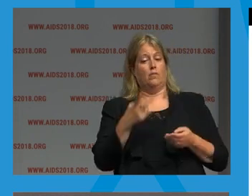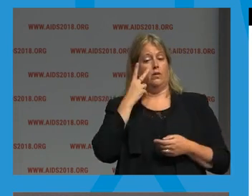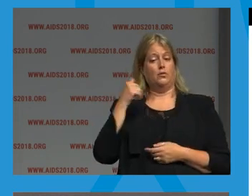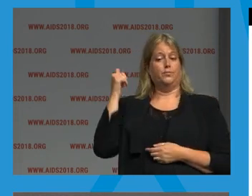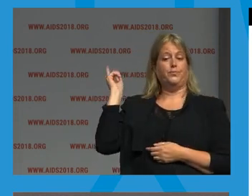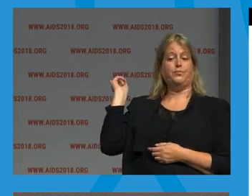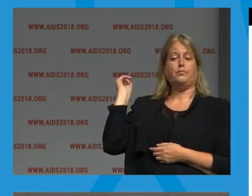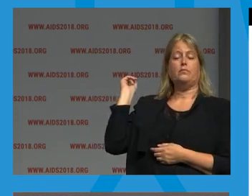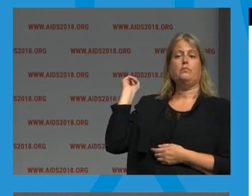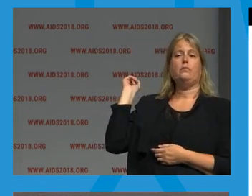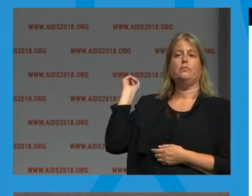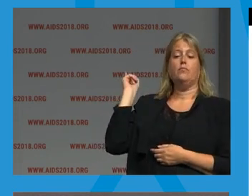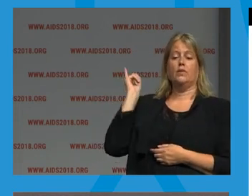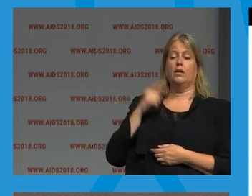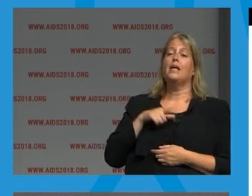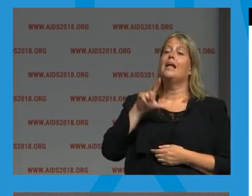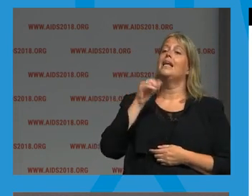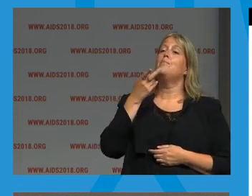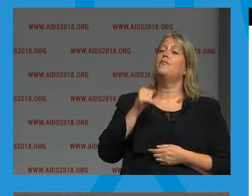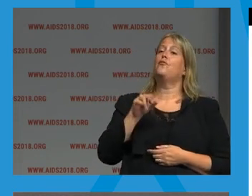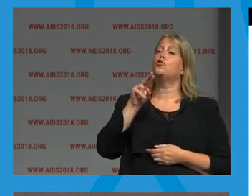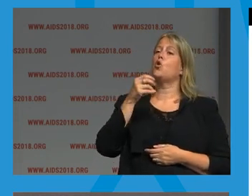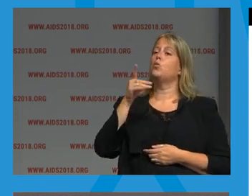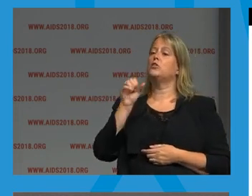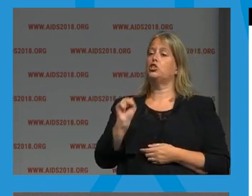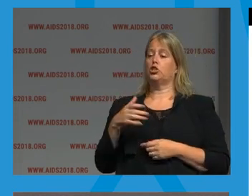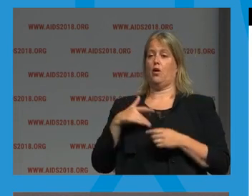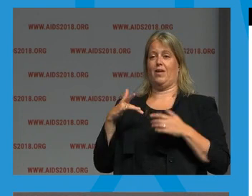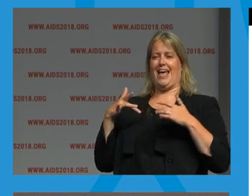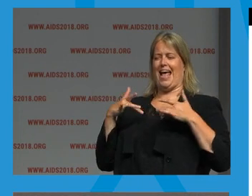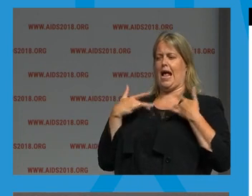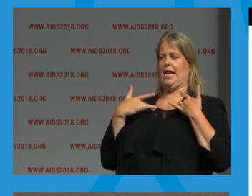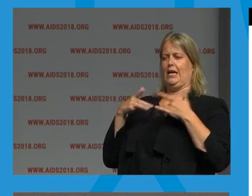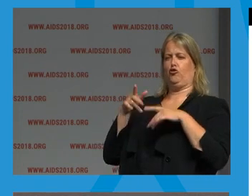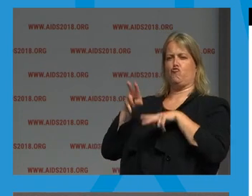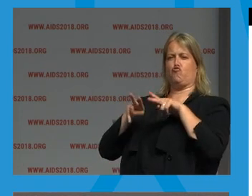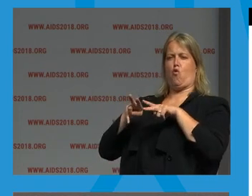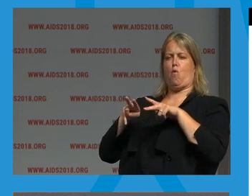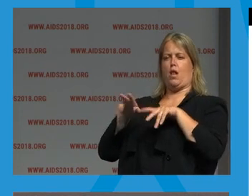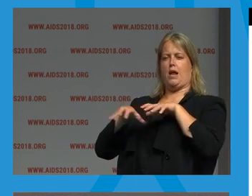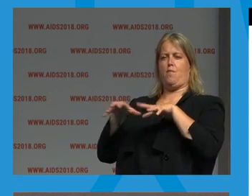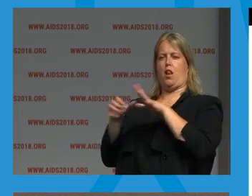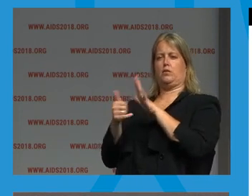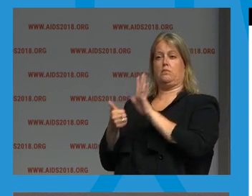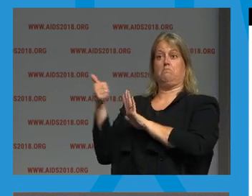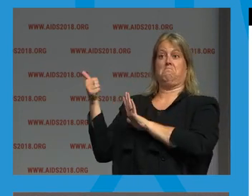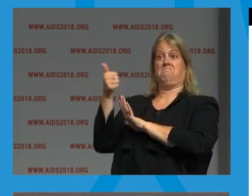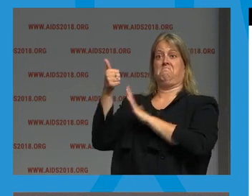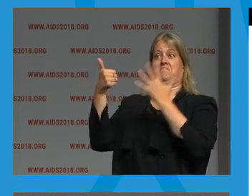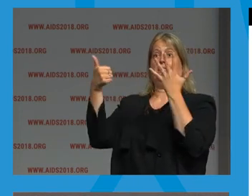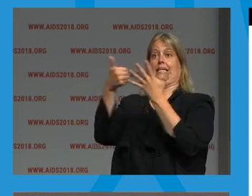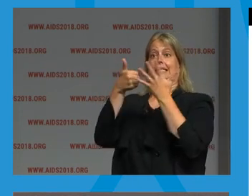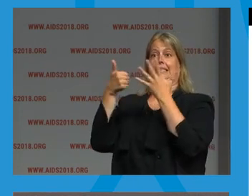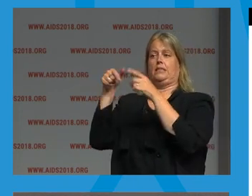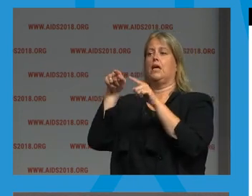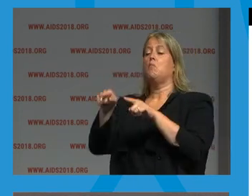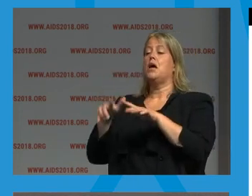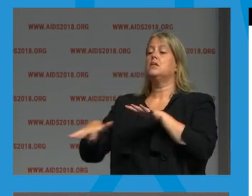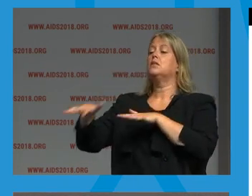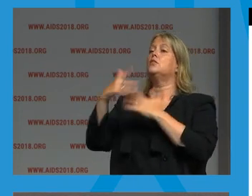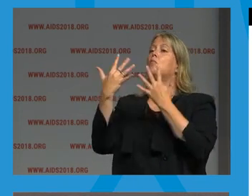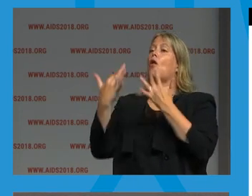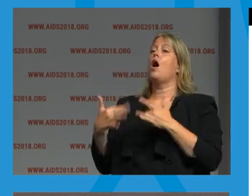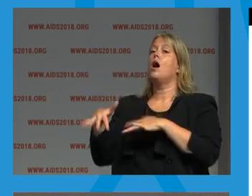T cells in the lymph nodes of the elite control animals. There was nothing in the peripheral blood, but there was